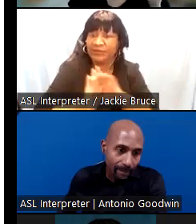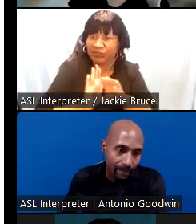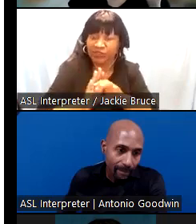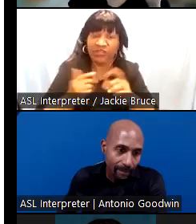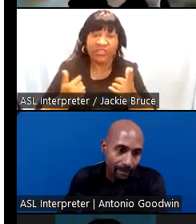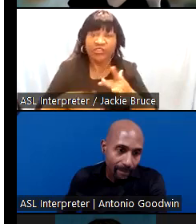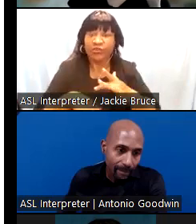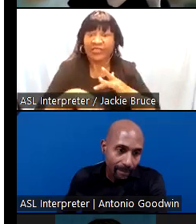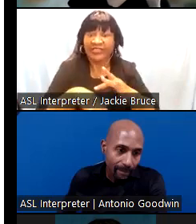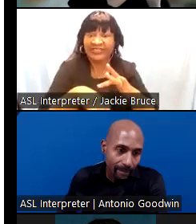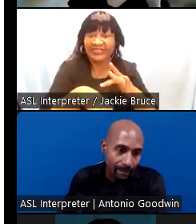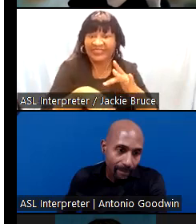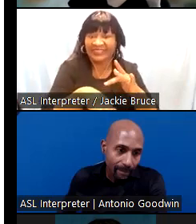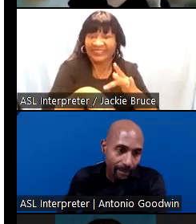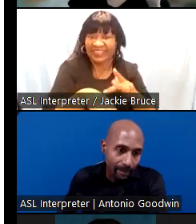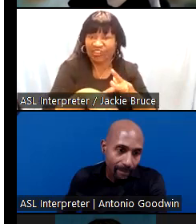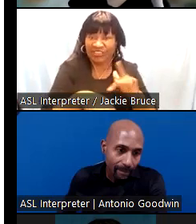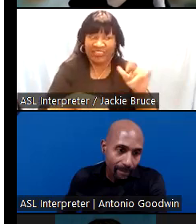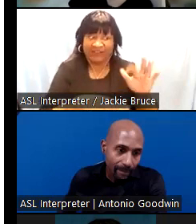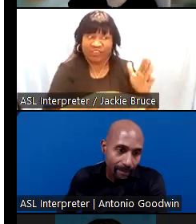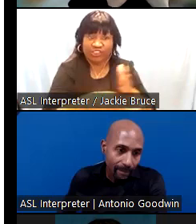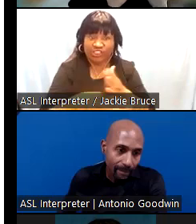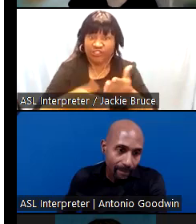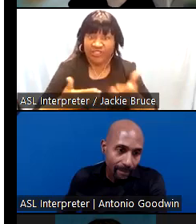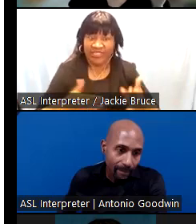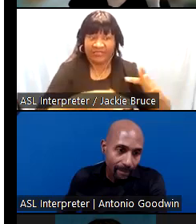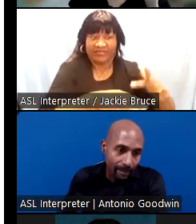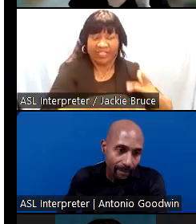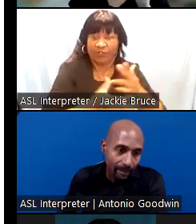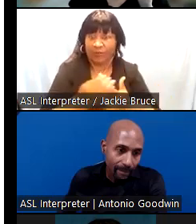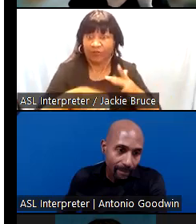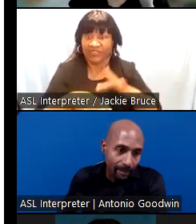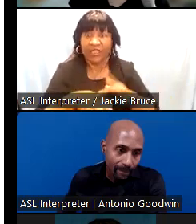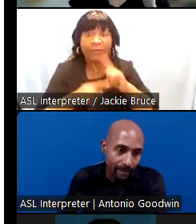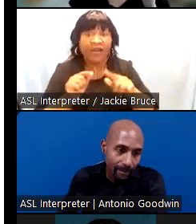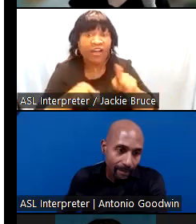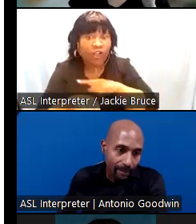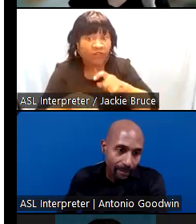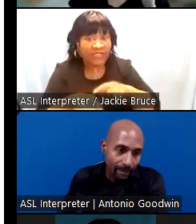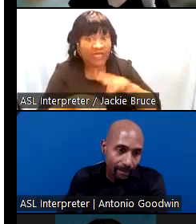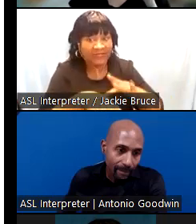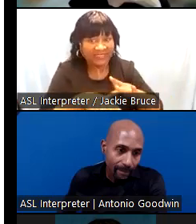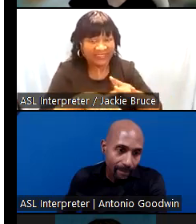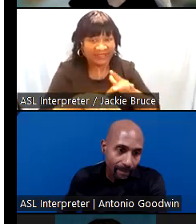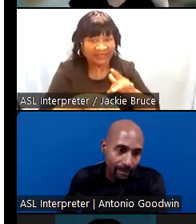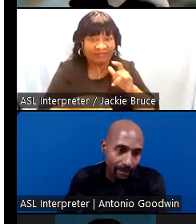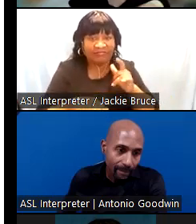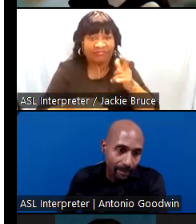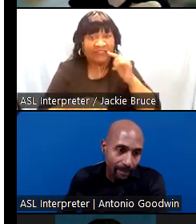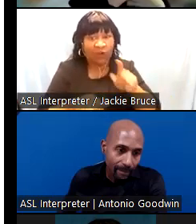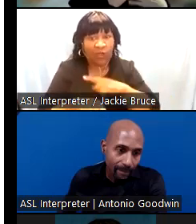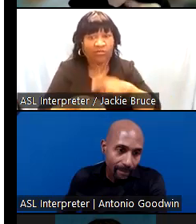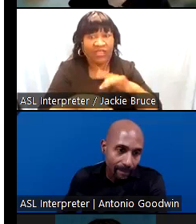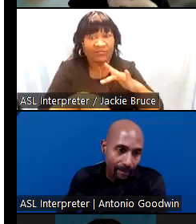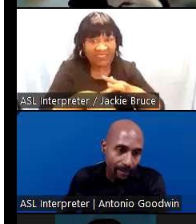shared items, and again, prolonged touching of items, meaning for a while,